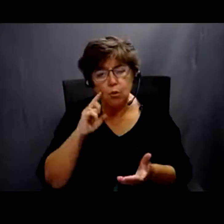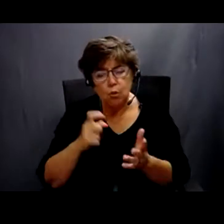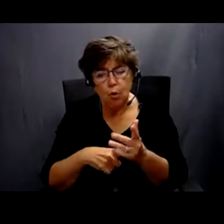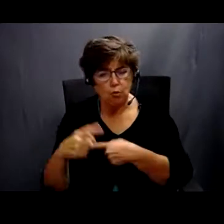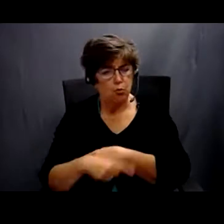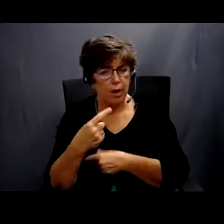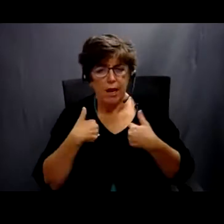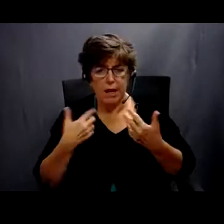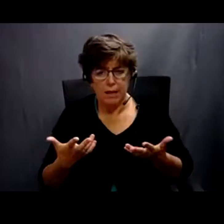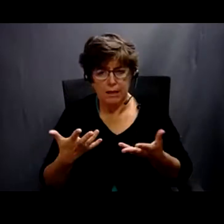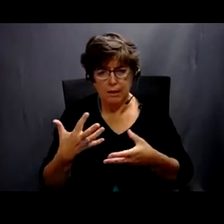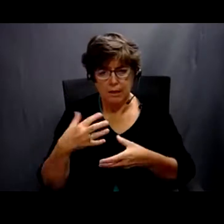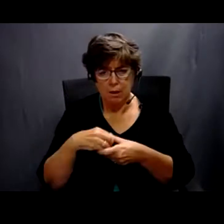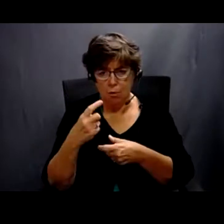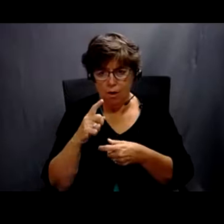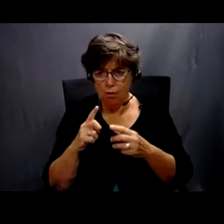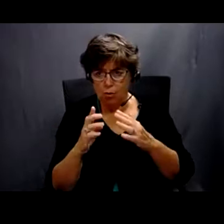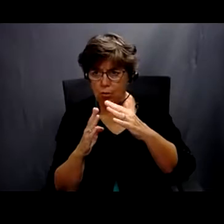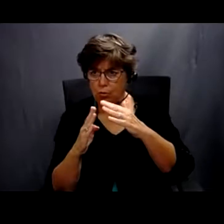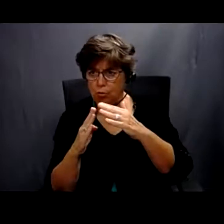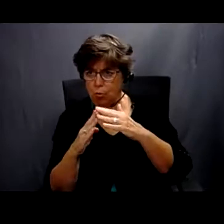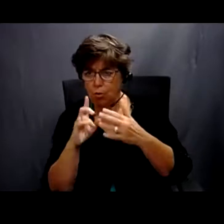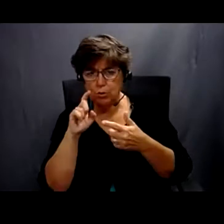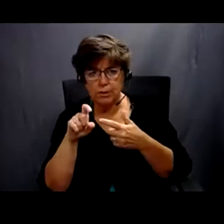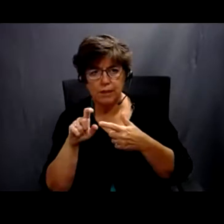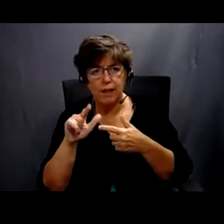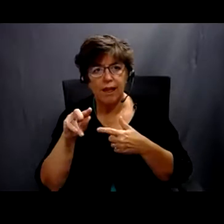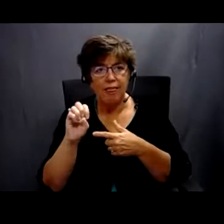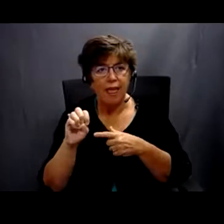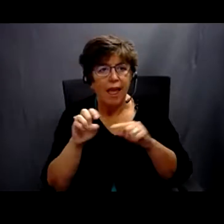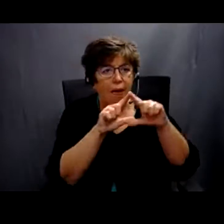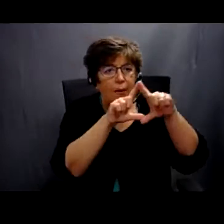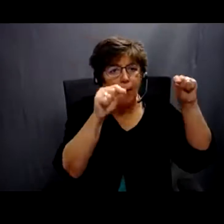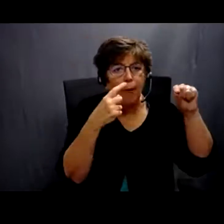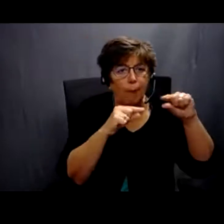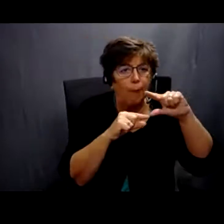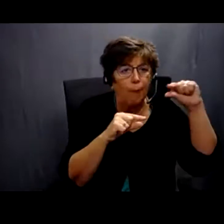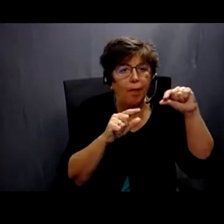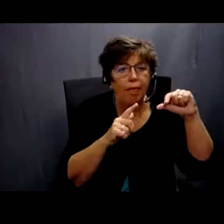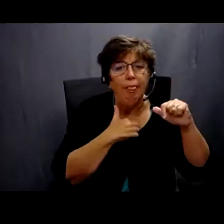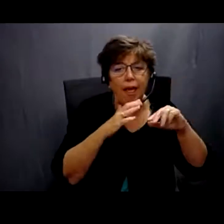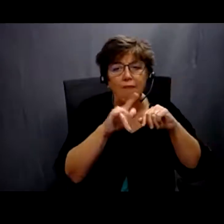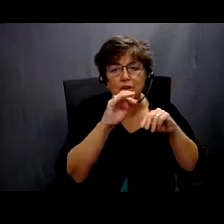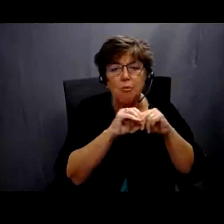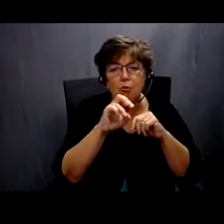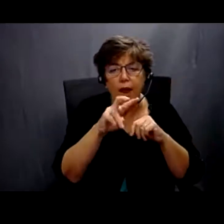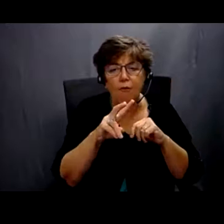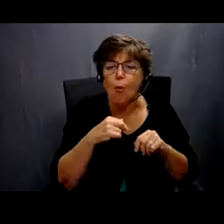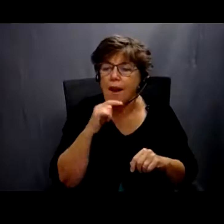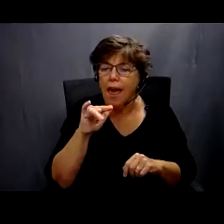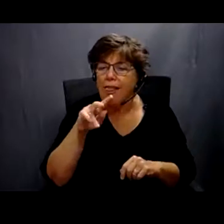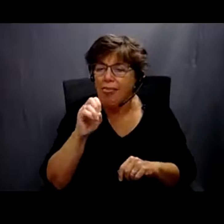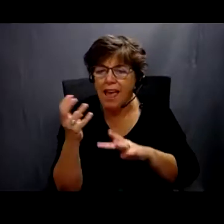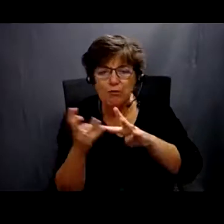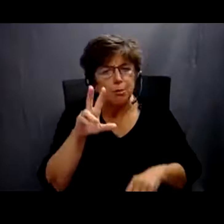that in one of your corners, you probably see live on Zoom with rev.com. We're not live streaming